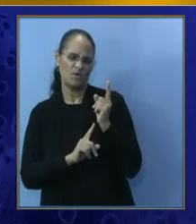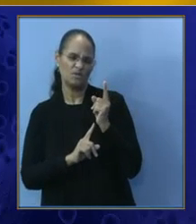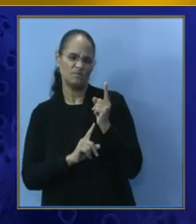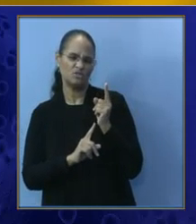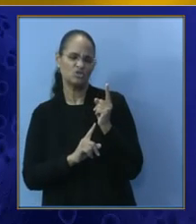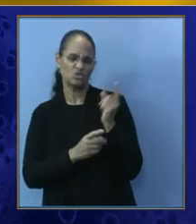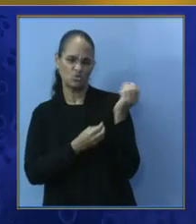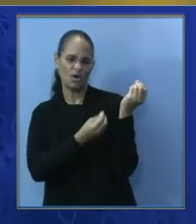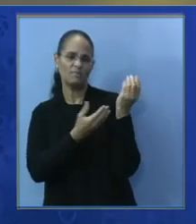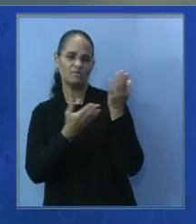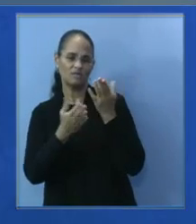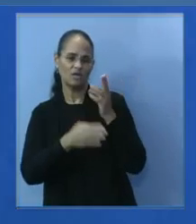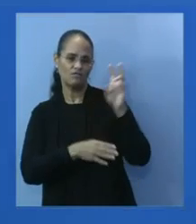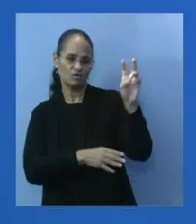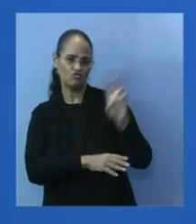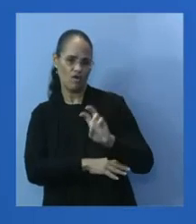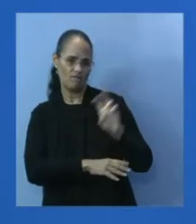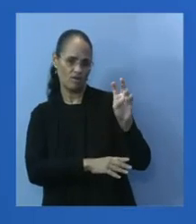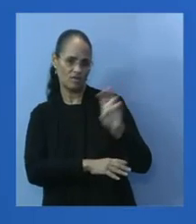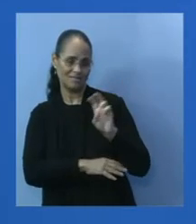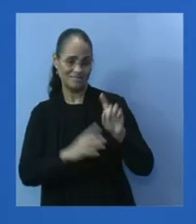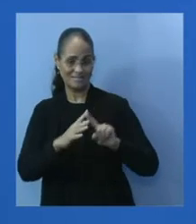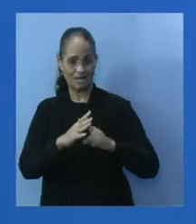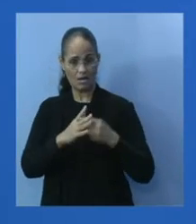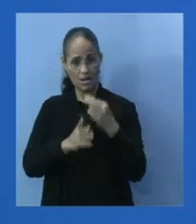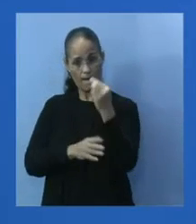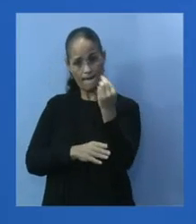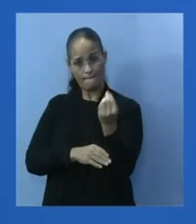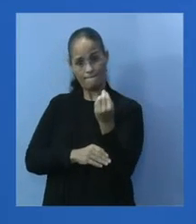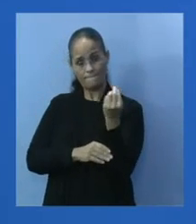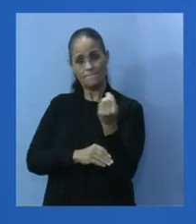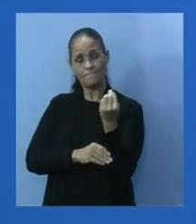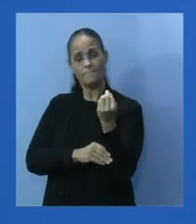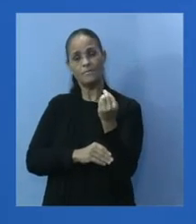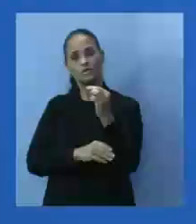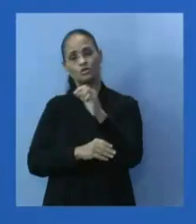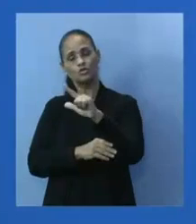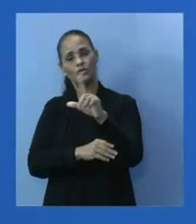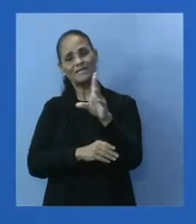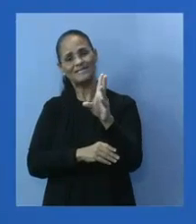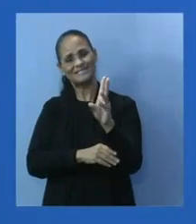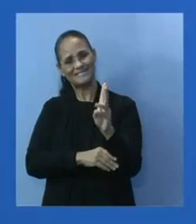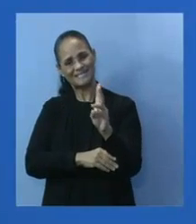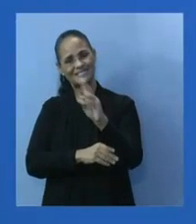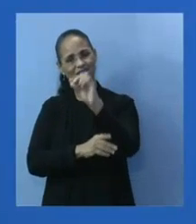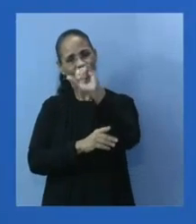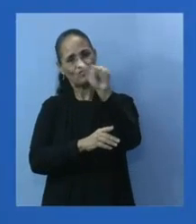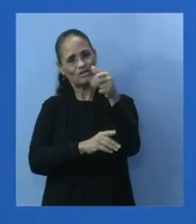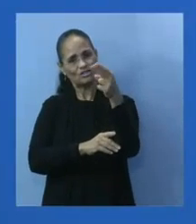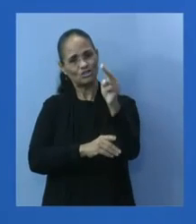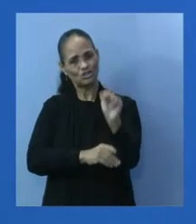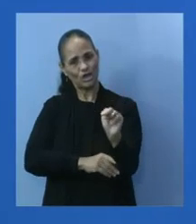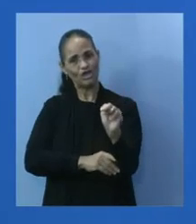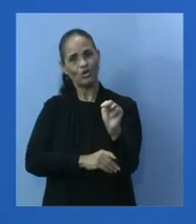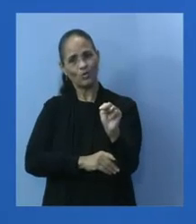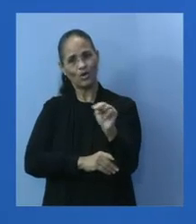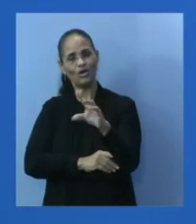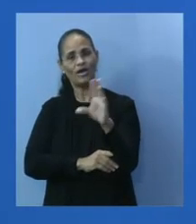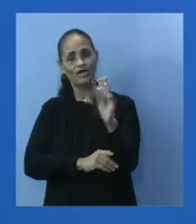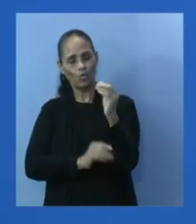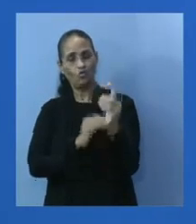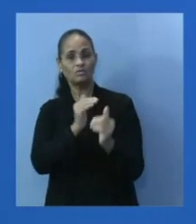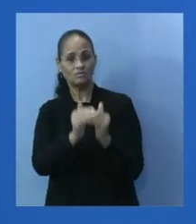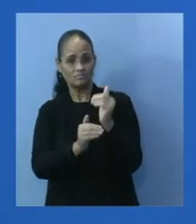update you with respect to travelers. Starting on Monday, the 25th of January, travelers in different traveling